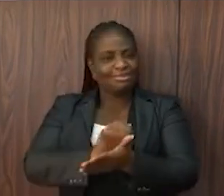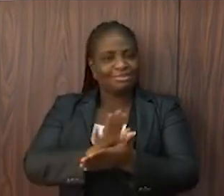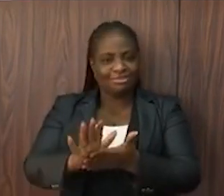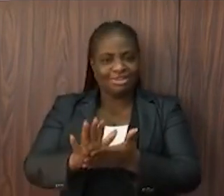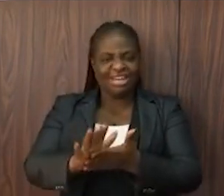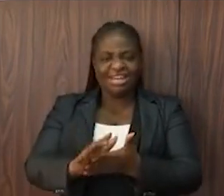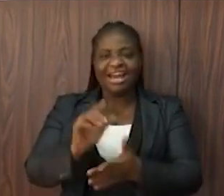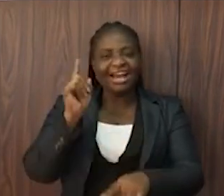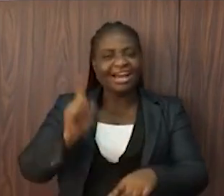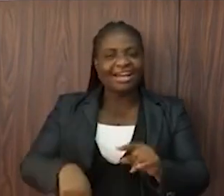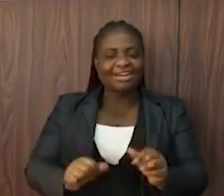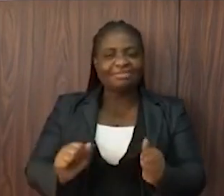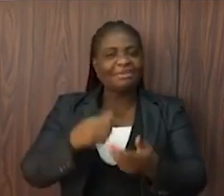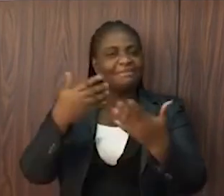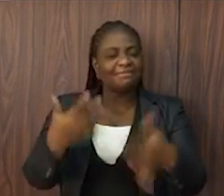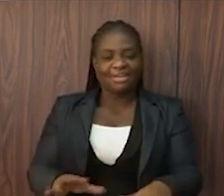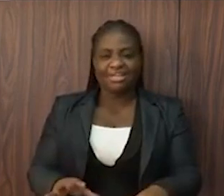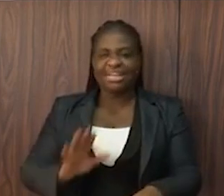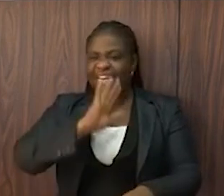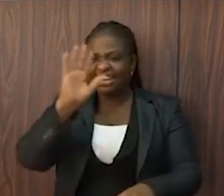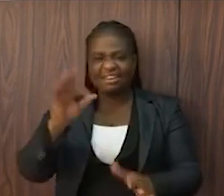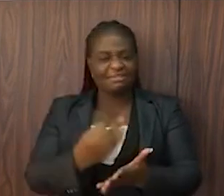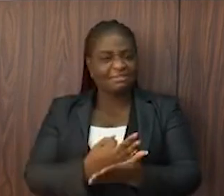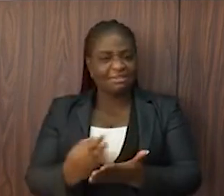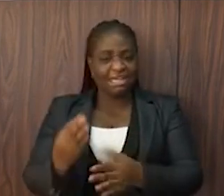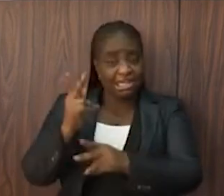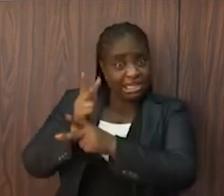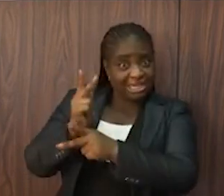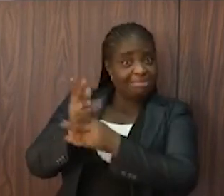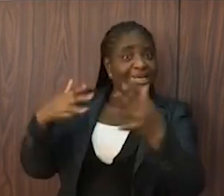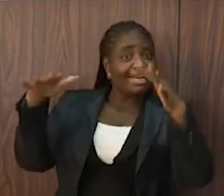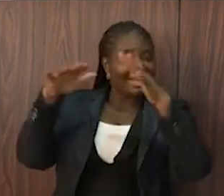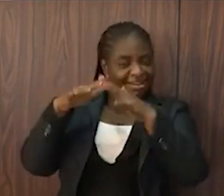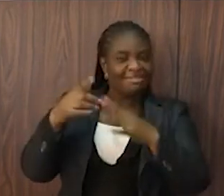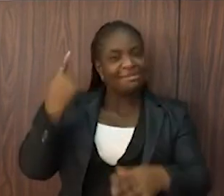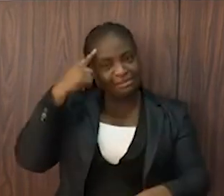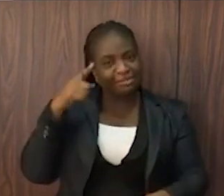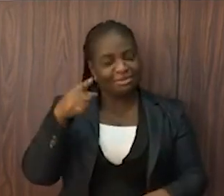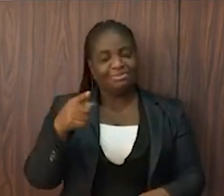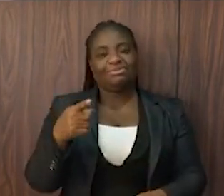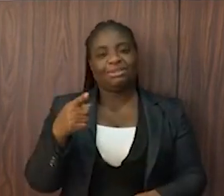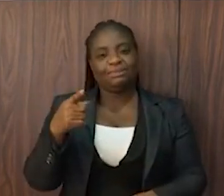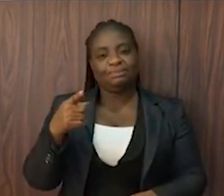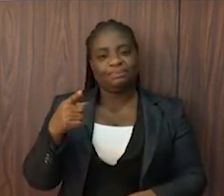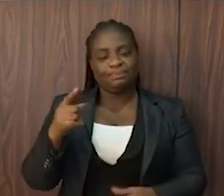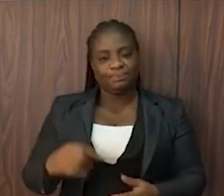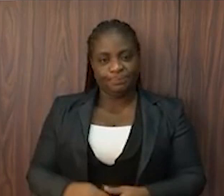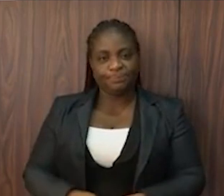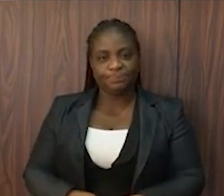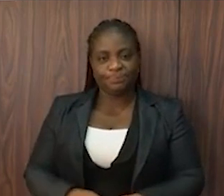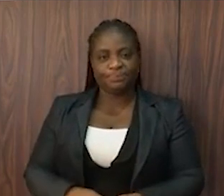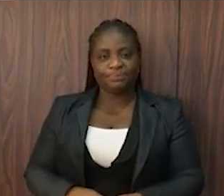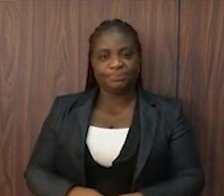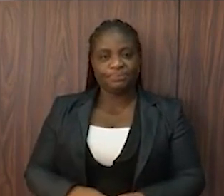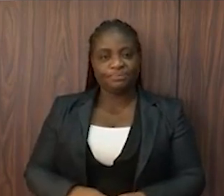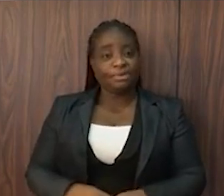imperishable, undefiled, and unfading, kept in heaven for you,"